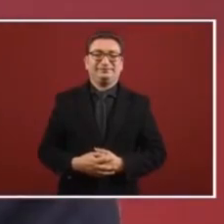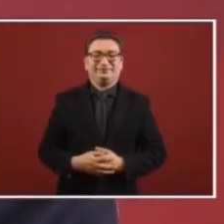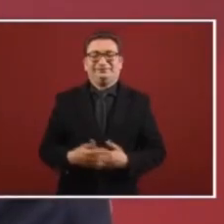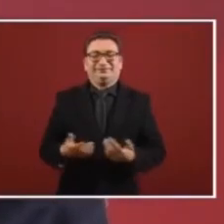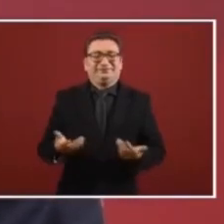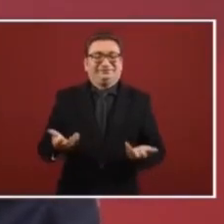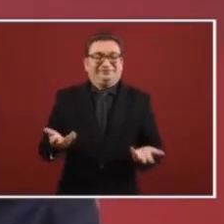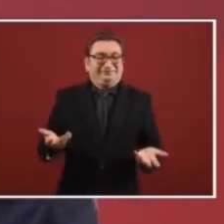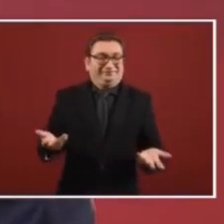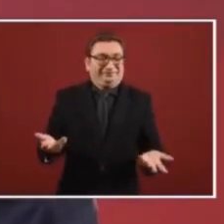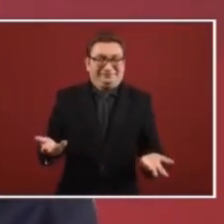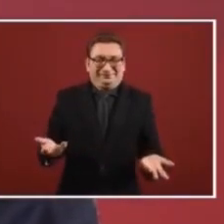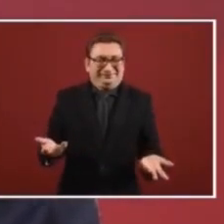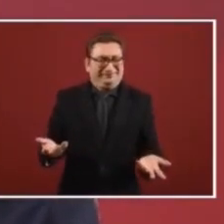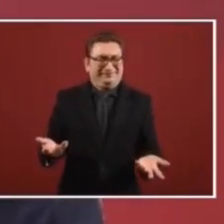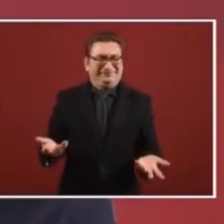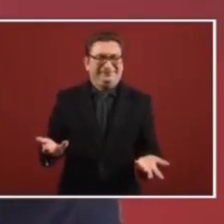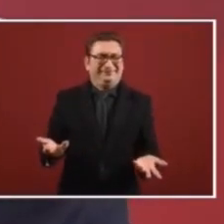Entonces, no son